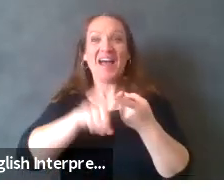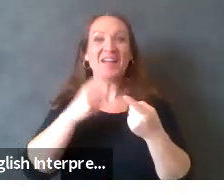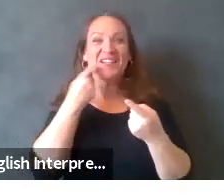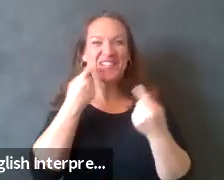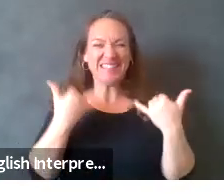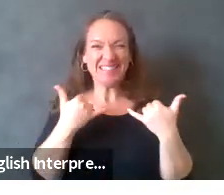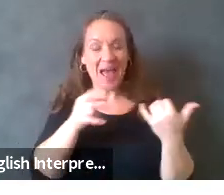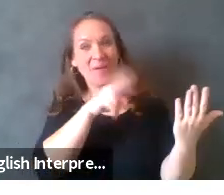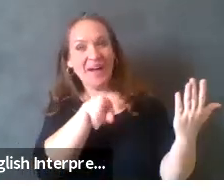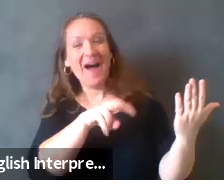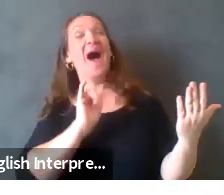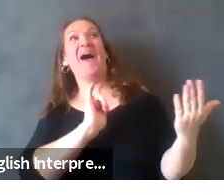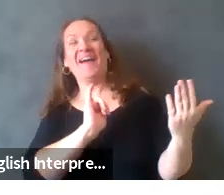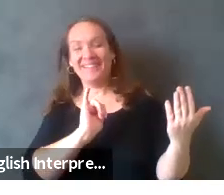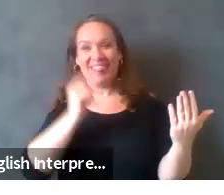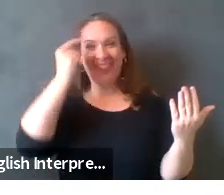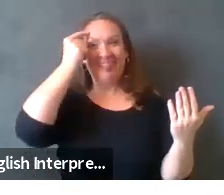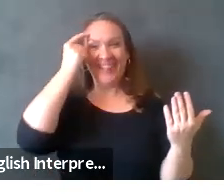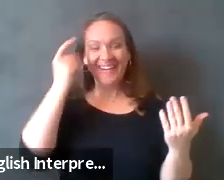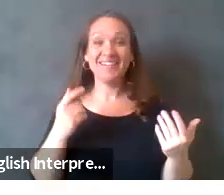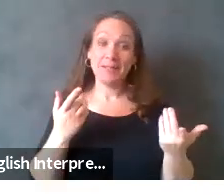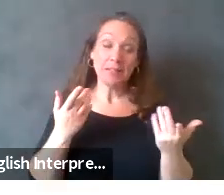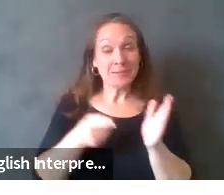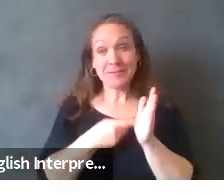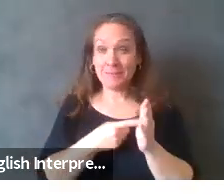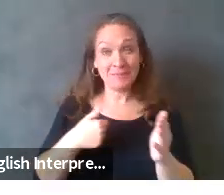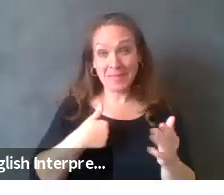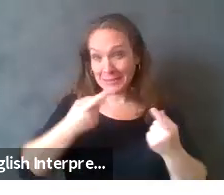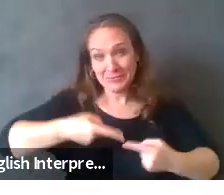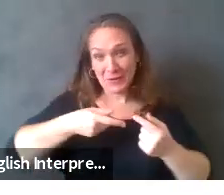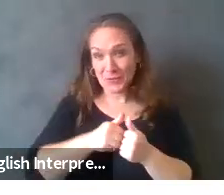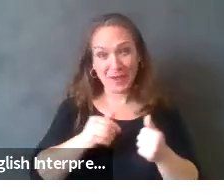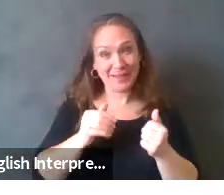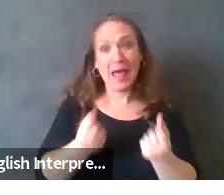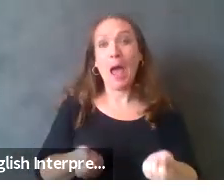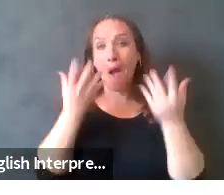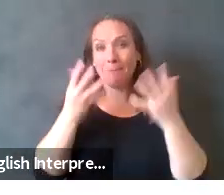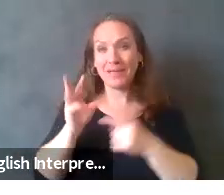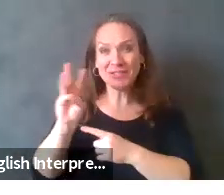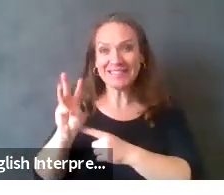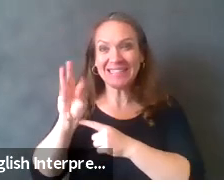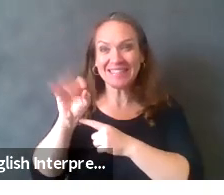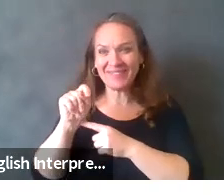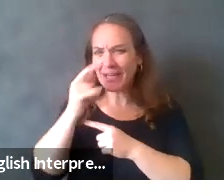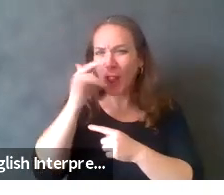this today. So even I have a problem with 6-foot distancing. But